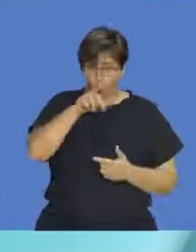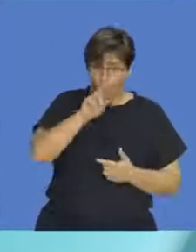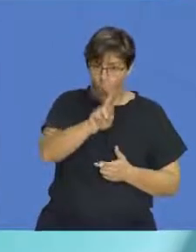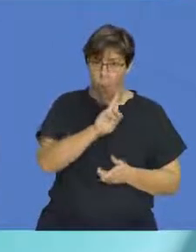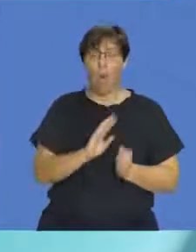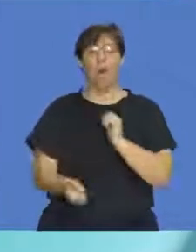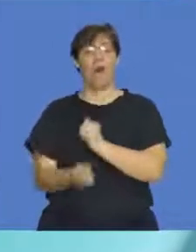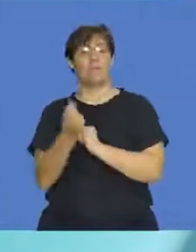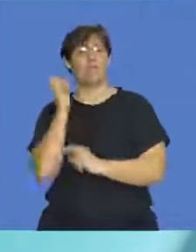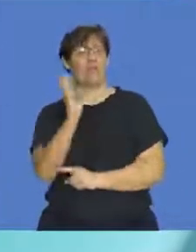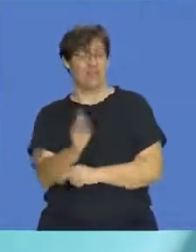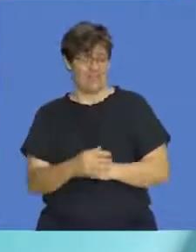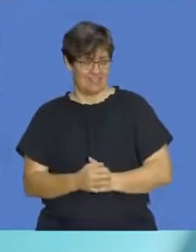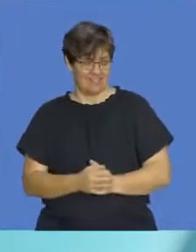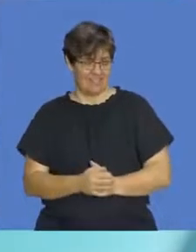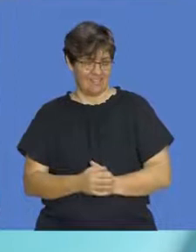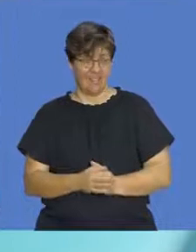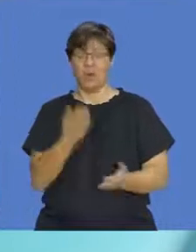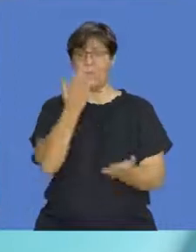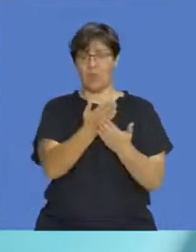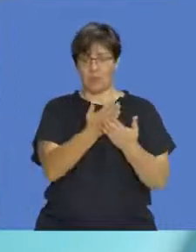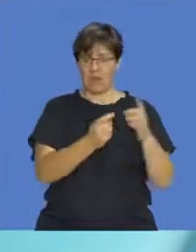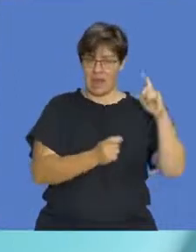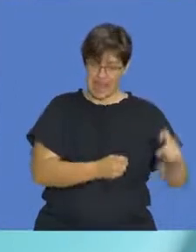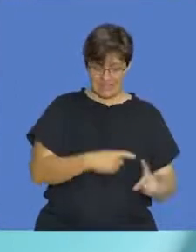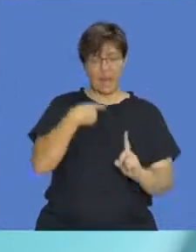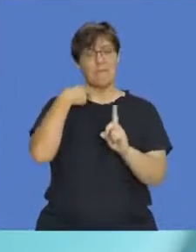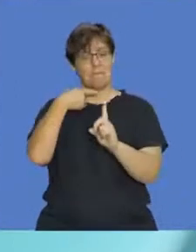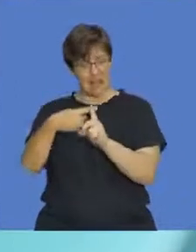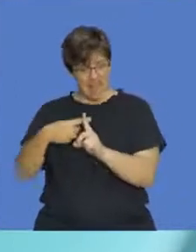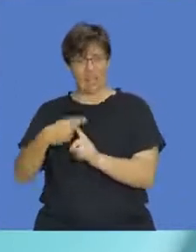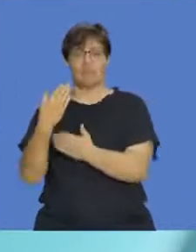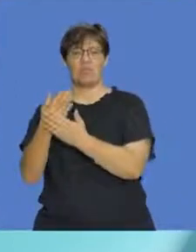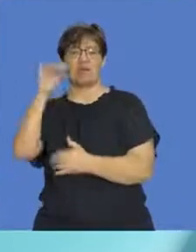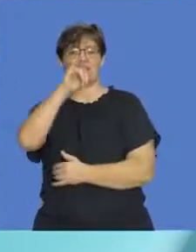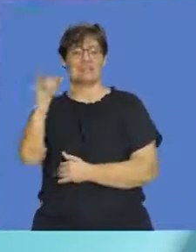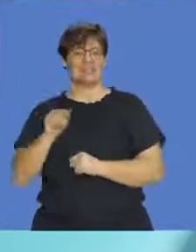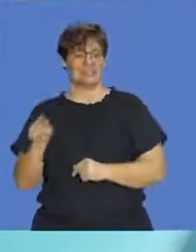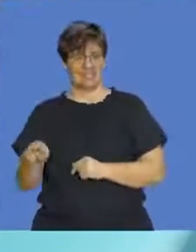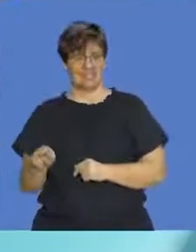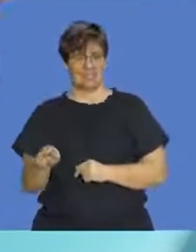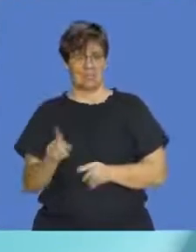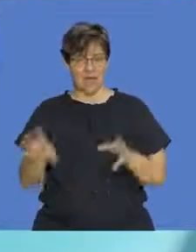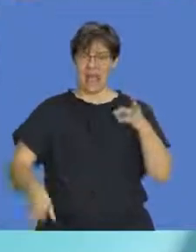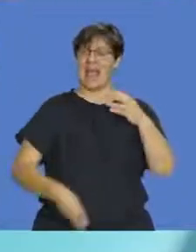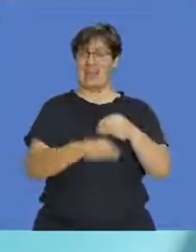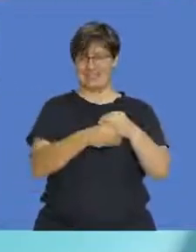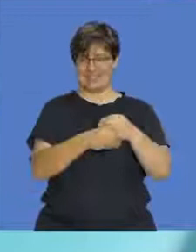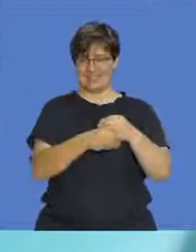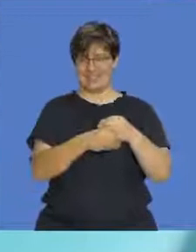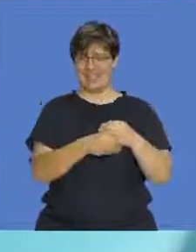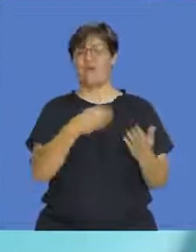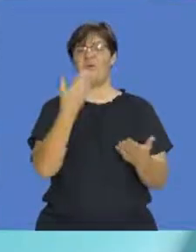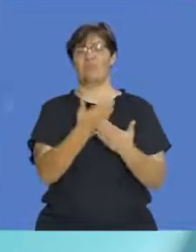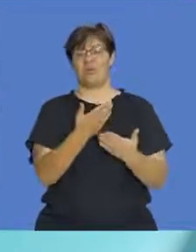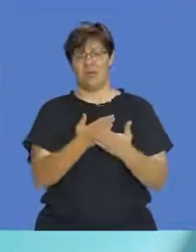apply. We'd be able to take the probability of X plus the probability of Z, and it would add up to the